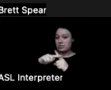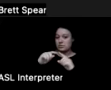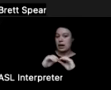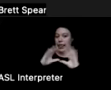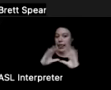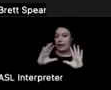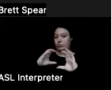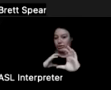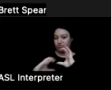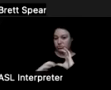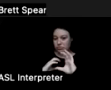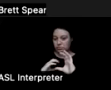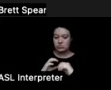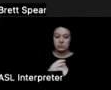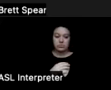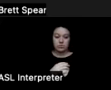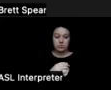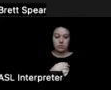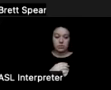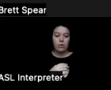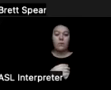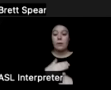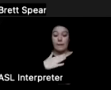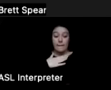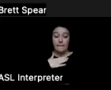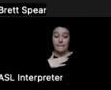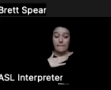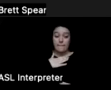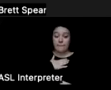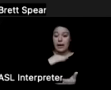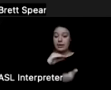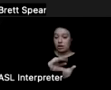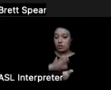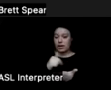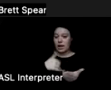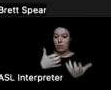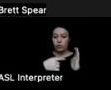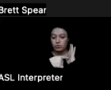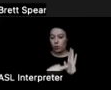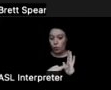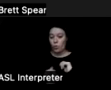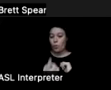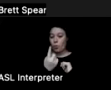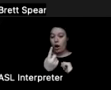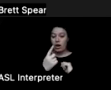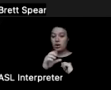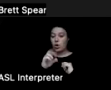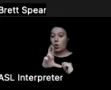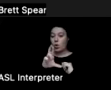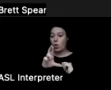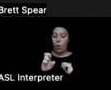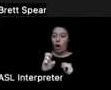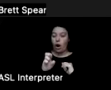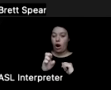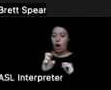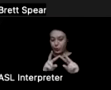communications. And so in my document, things that I wanted to share with you guys is we have, what are our core values for the research group? But you can also